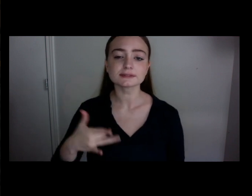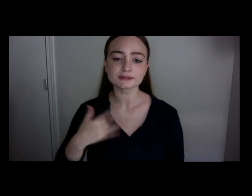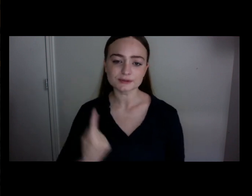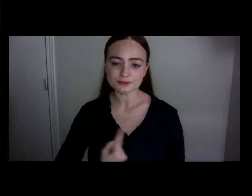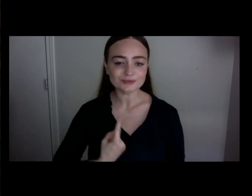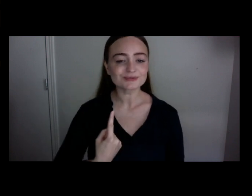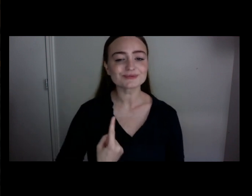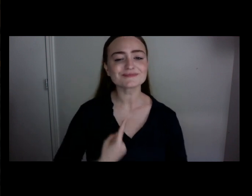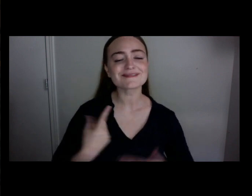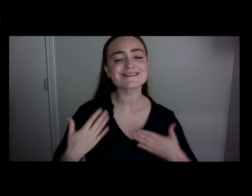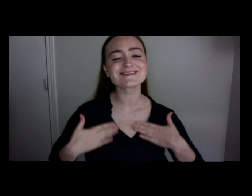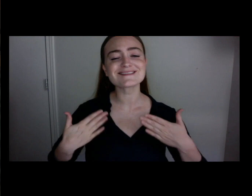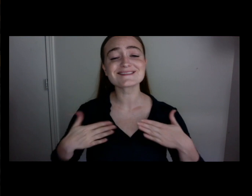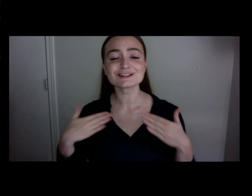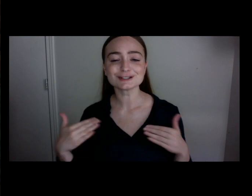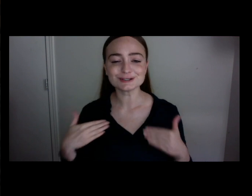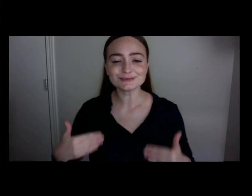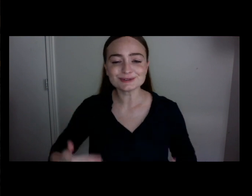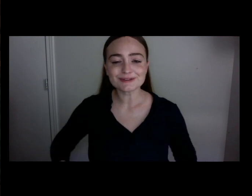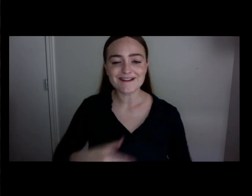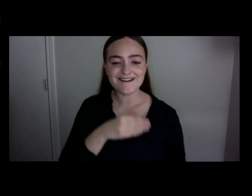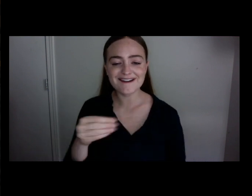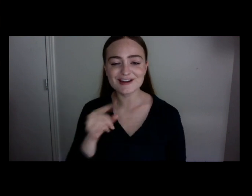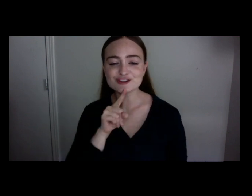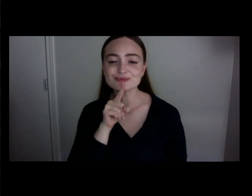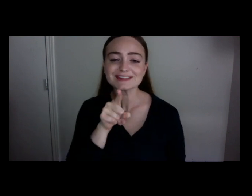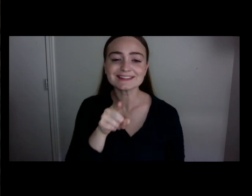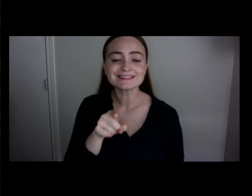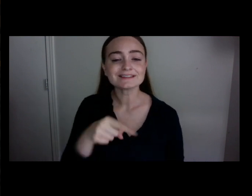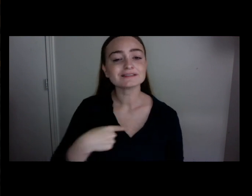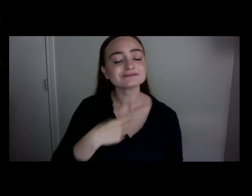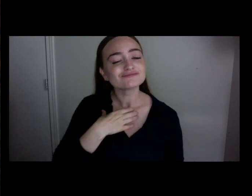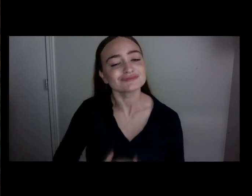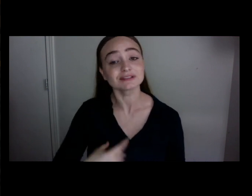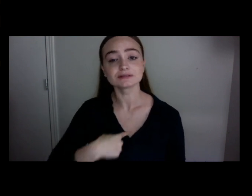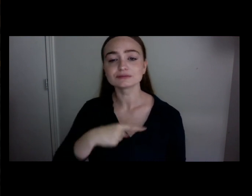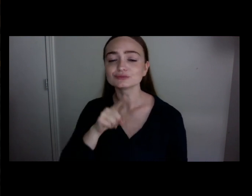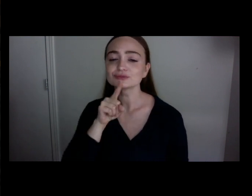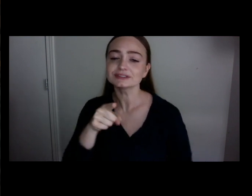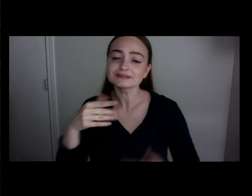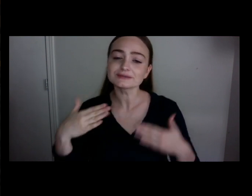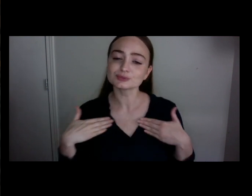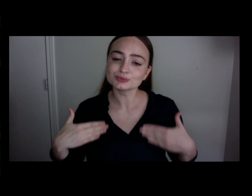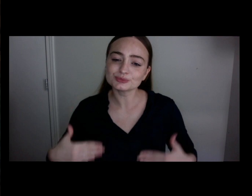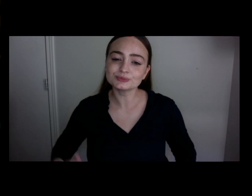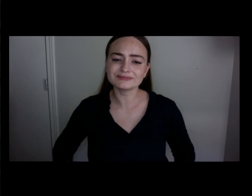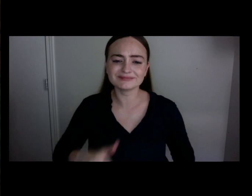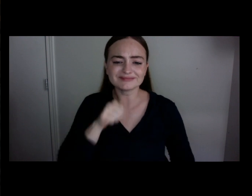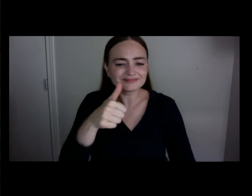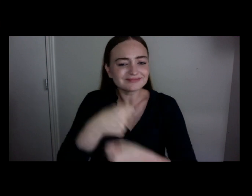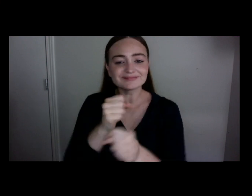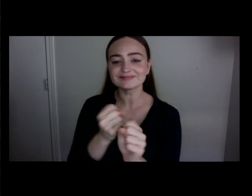real. I wish I was flesh and bone and not made of stone, and love in the body